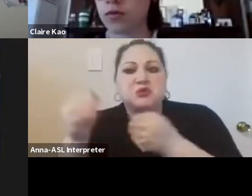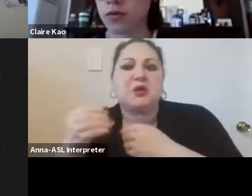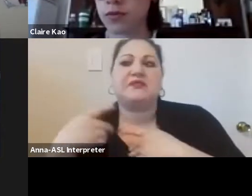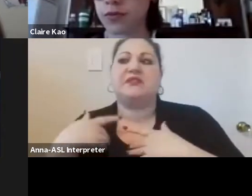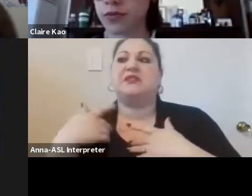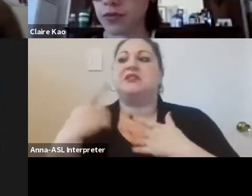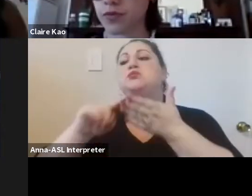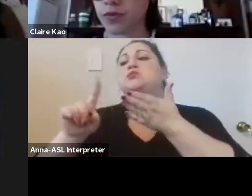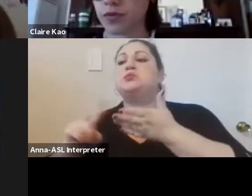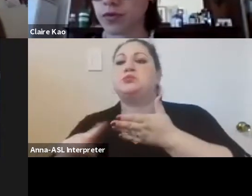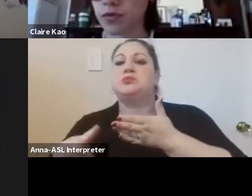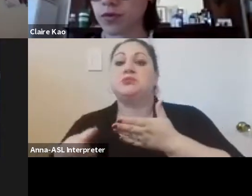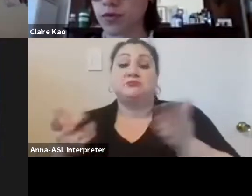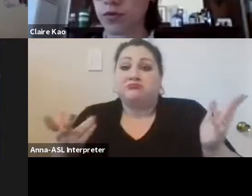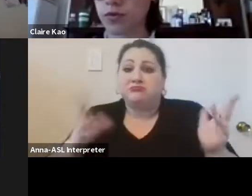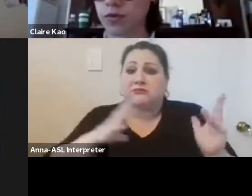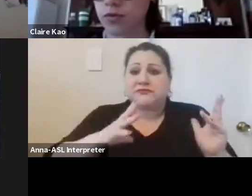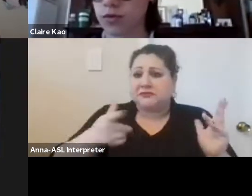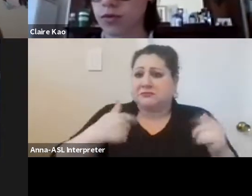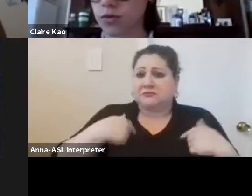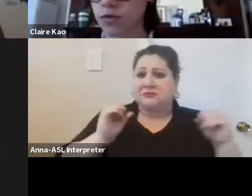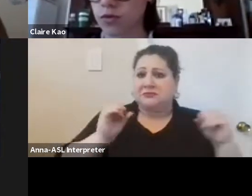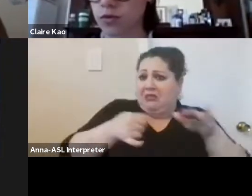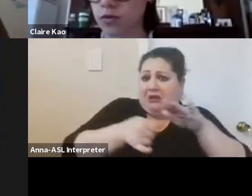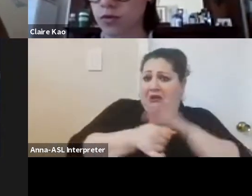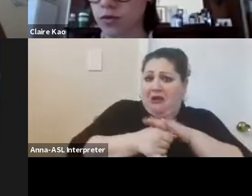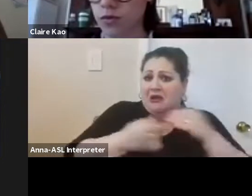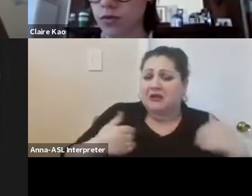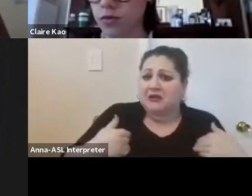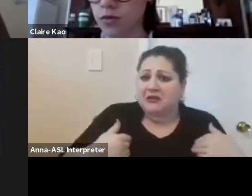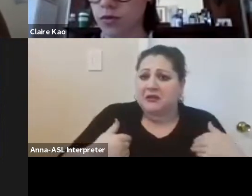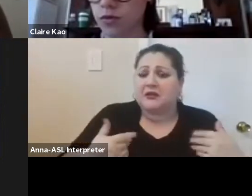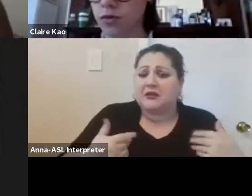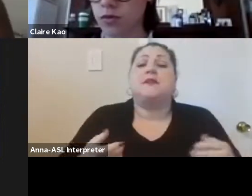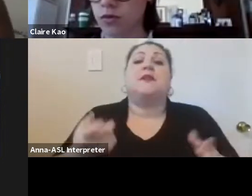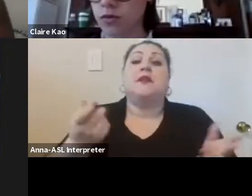And then after that,